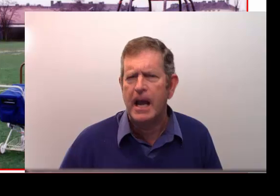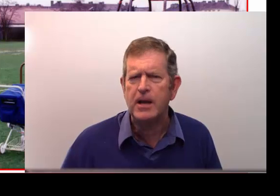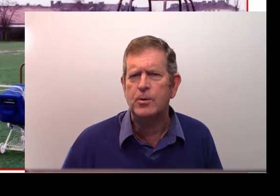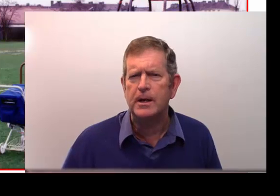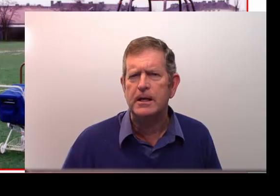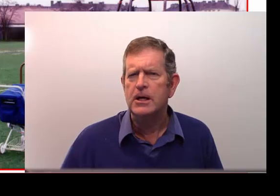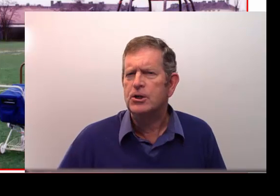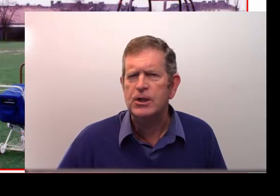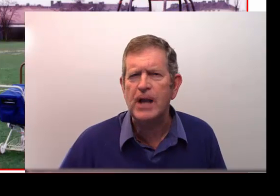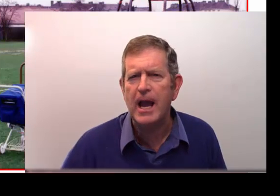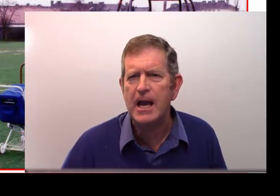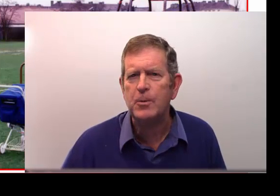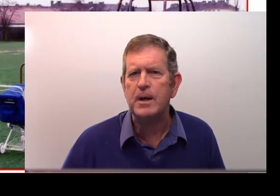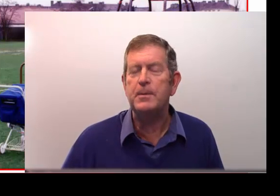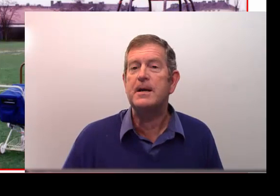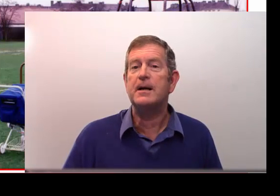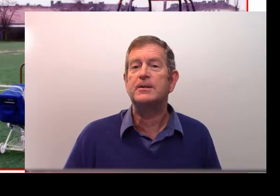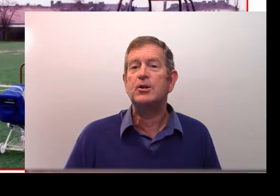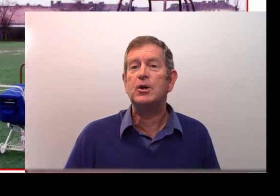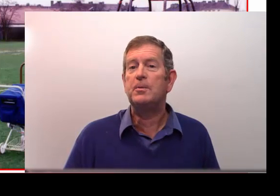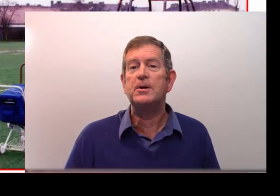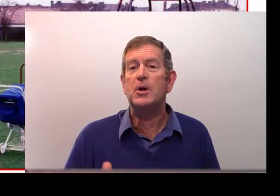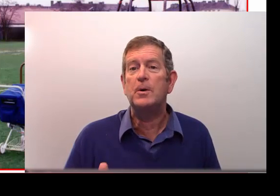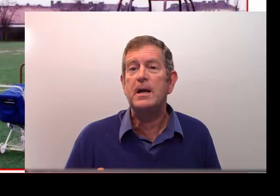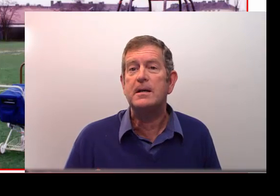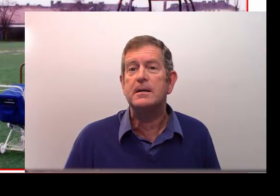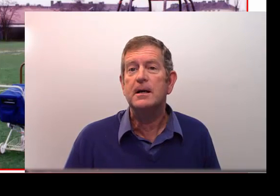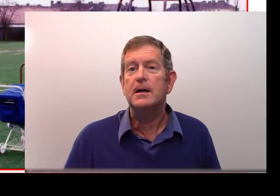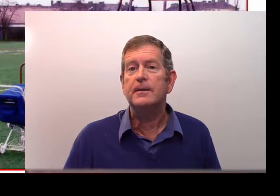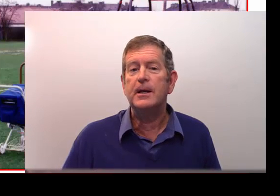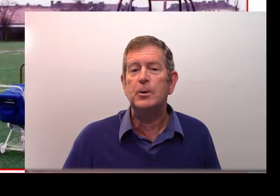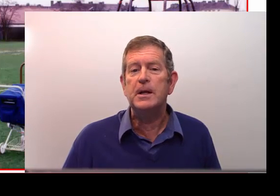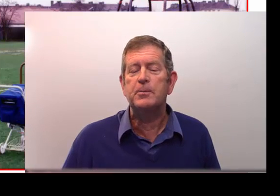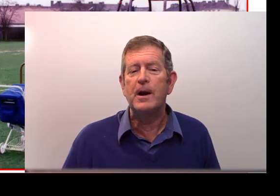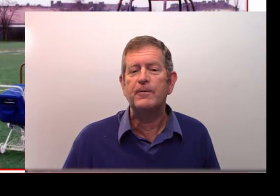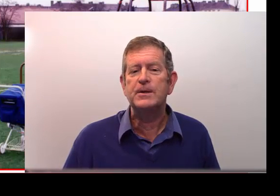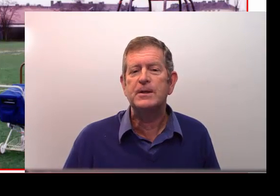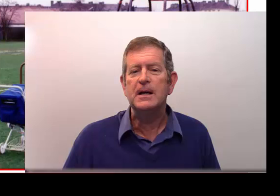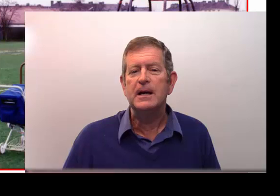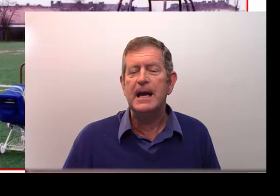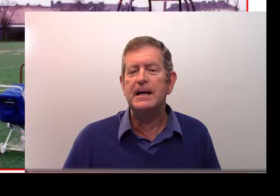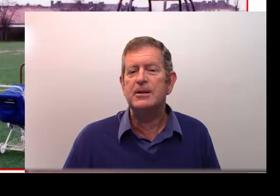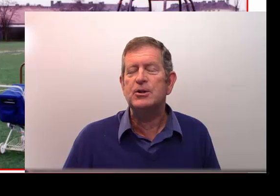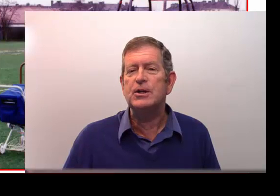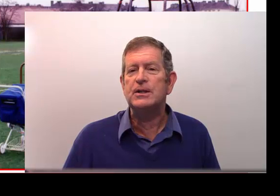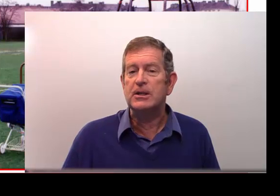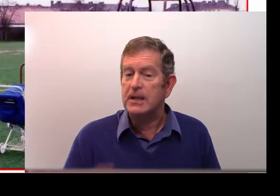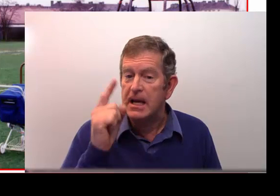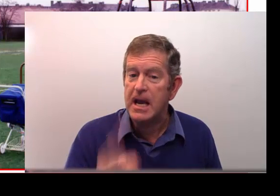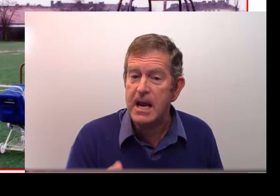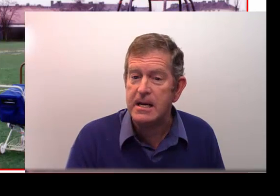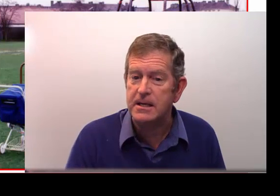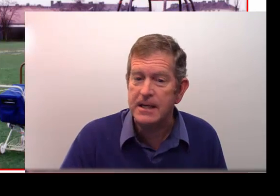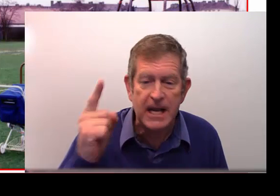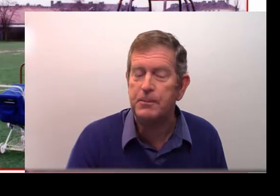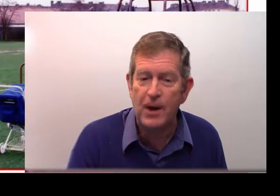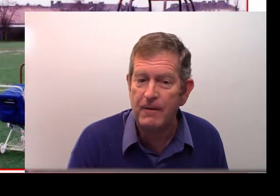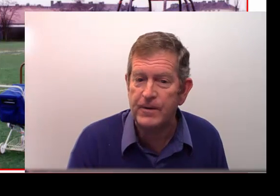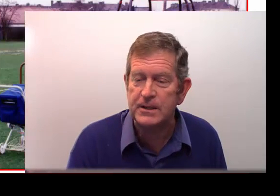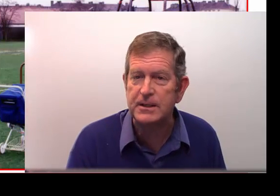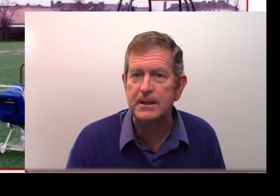is angry. She's angry because the children don't eat. They don't eat breakfast, and she says,